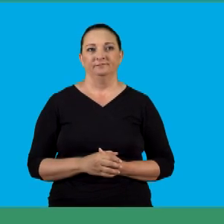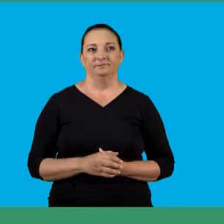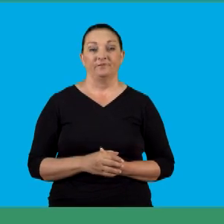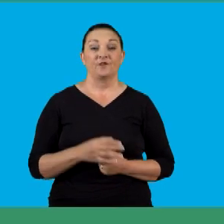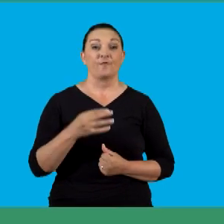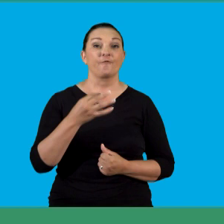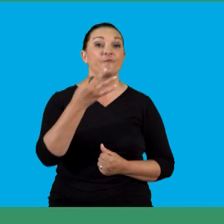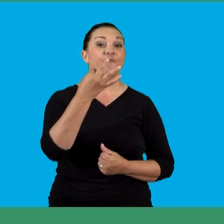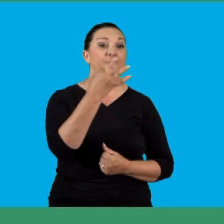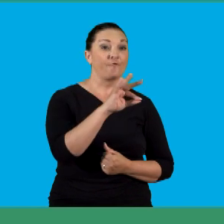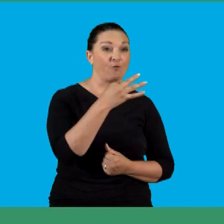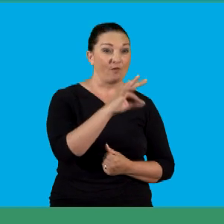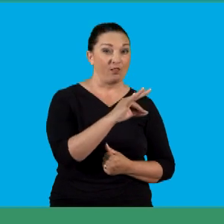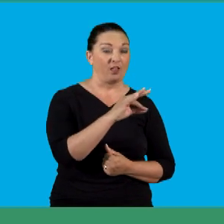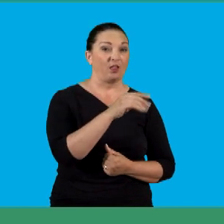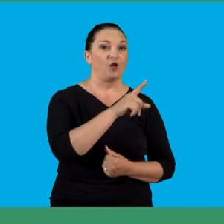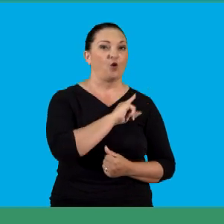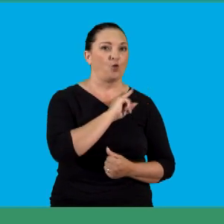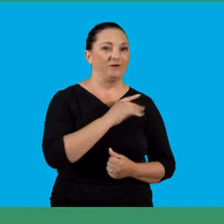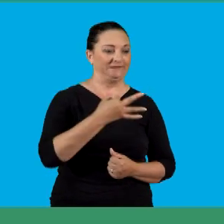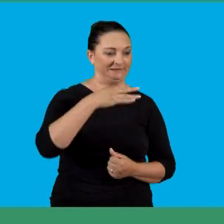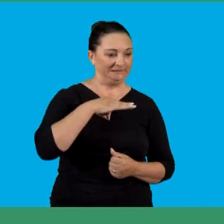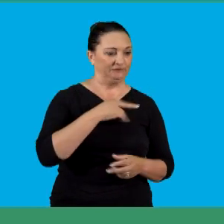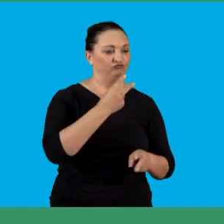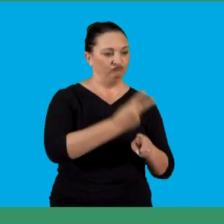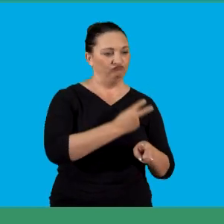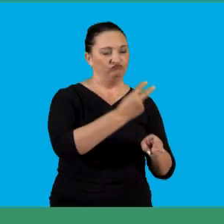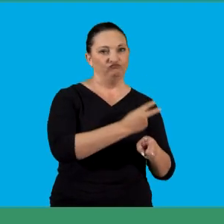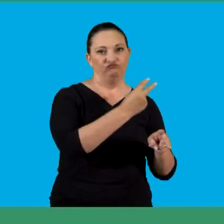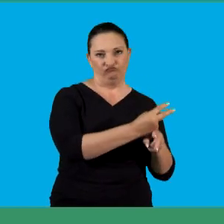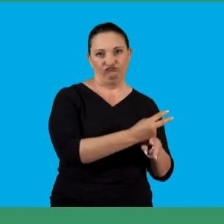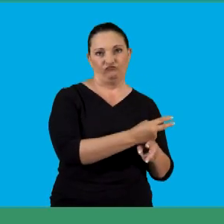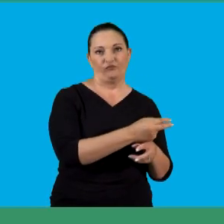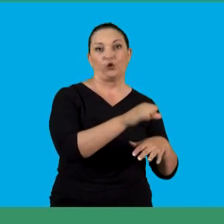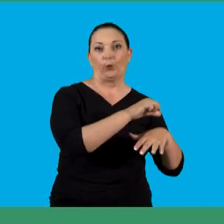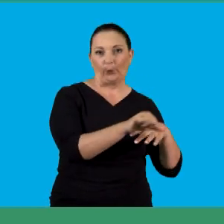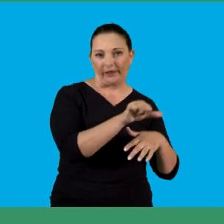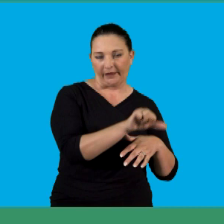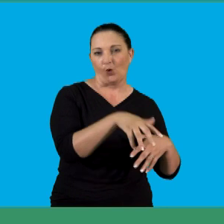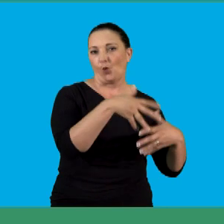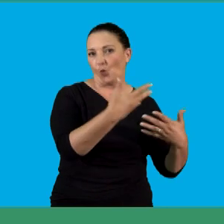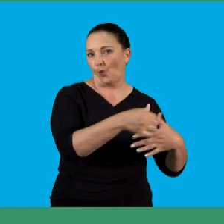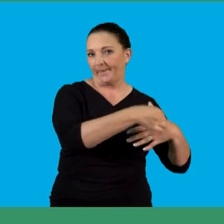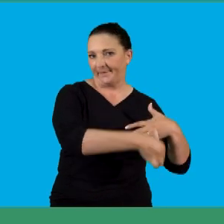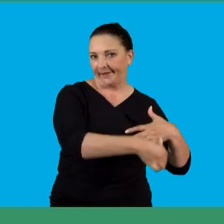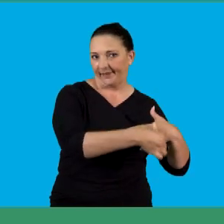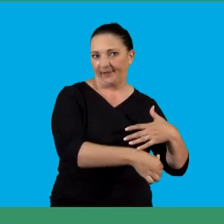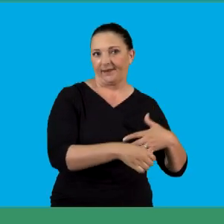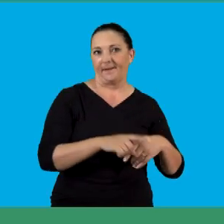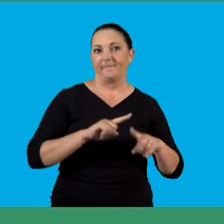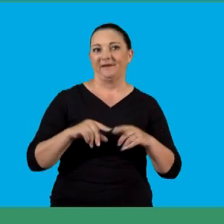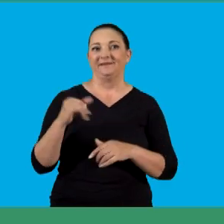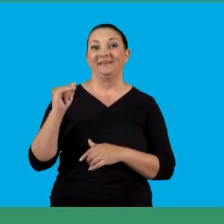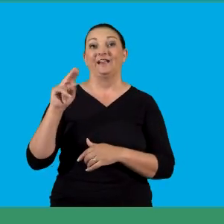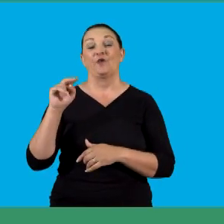Formal sector income is regular, weekly or monthly earnings. Under the informal sector,